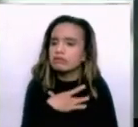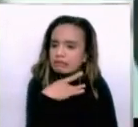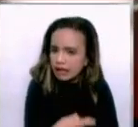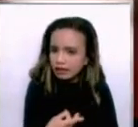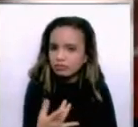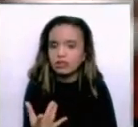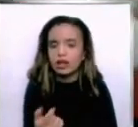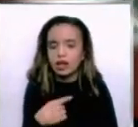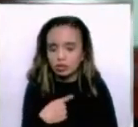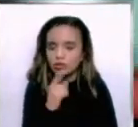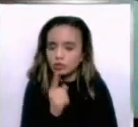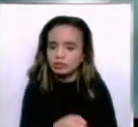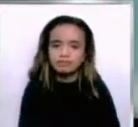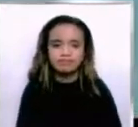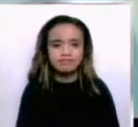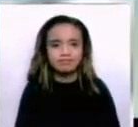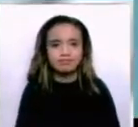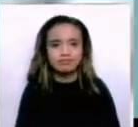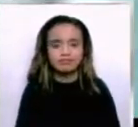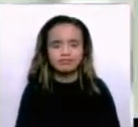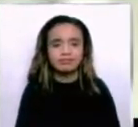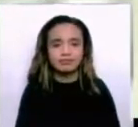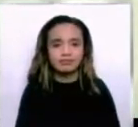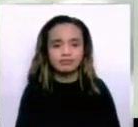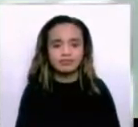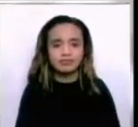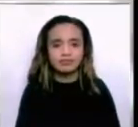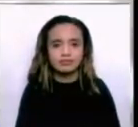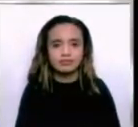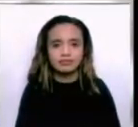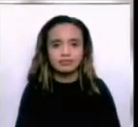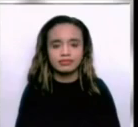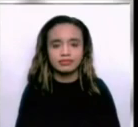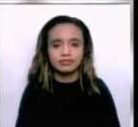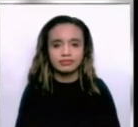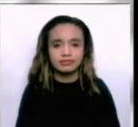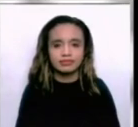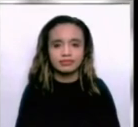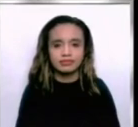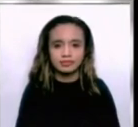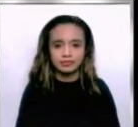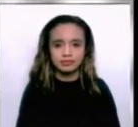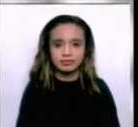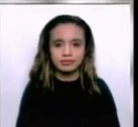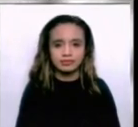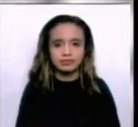soon. Aubrey Carampel, updated showbiz happenings.